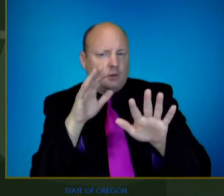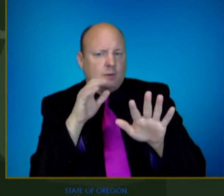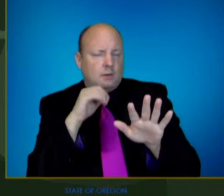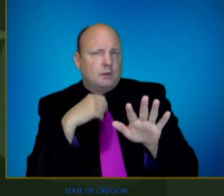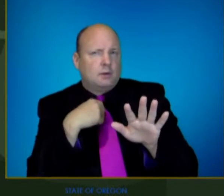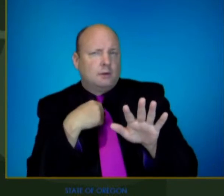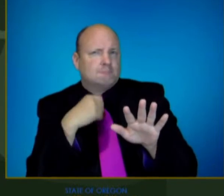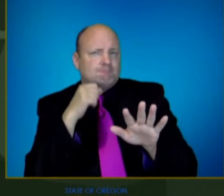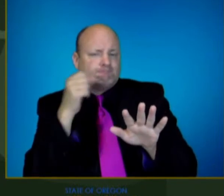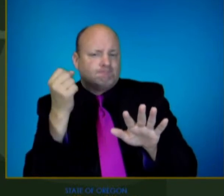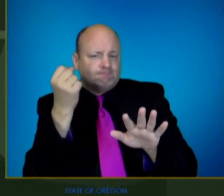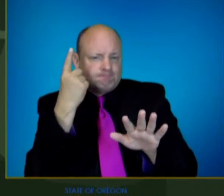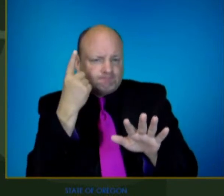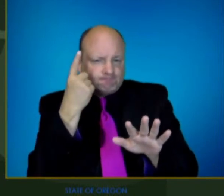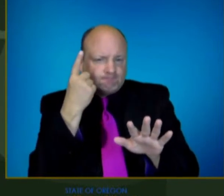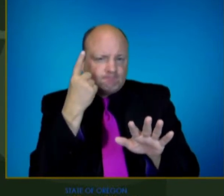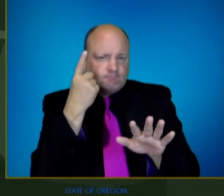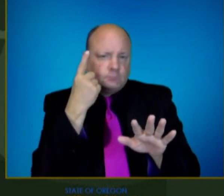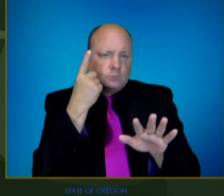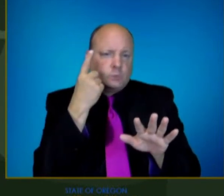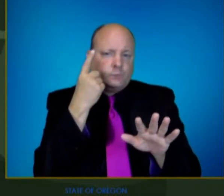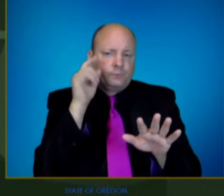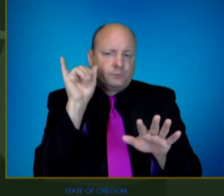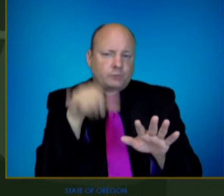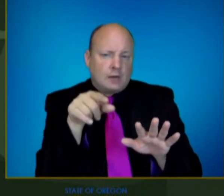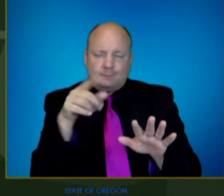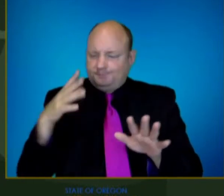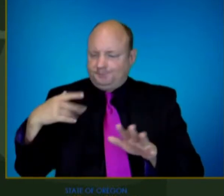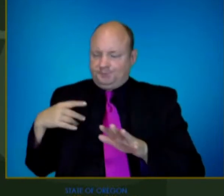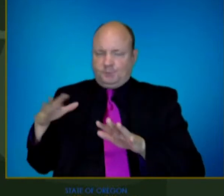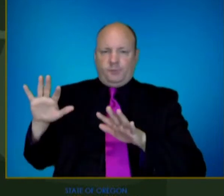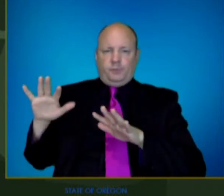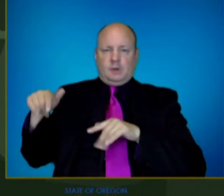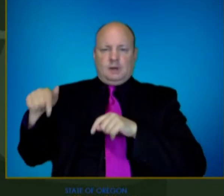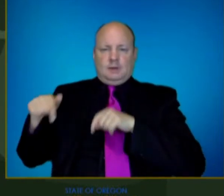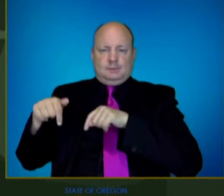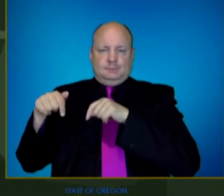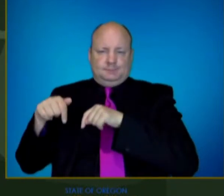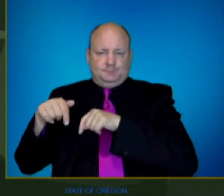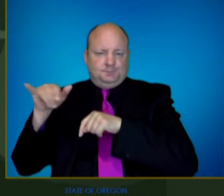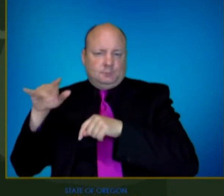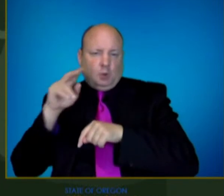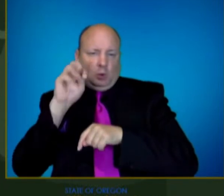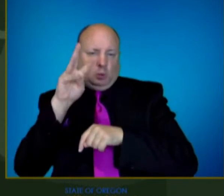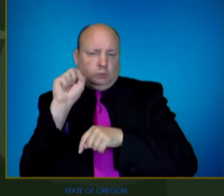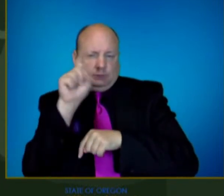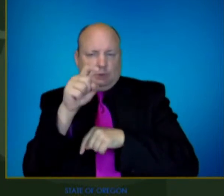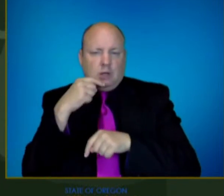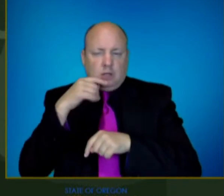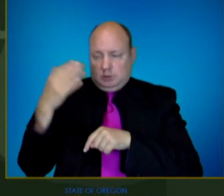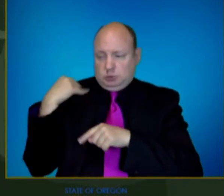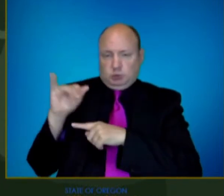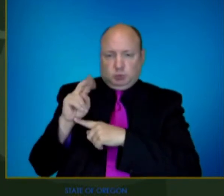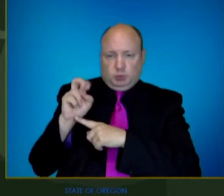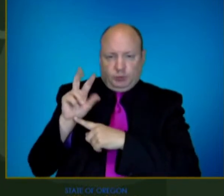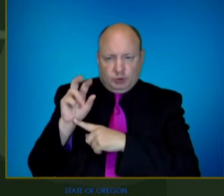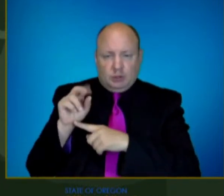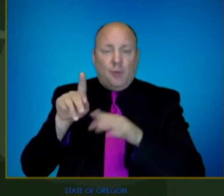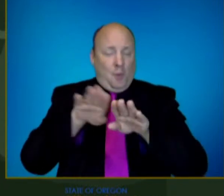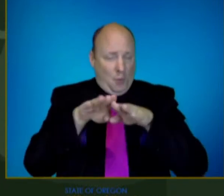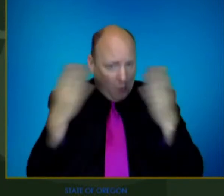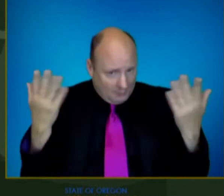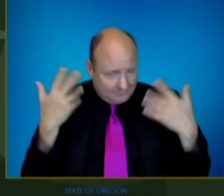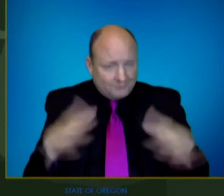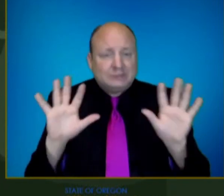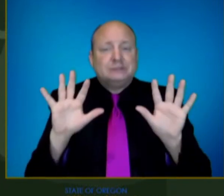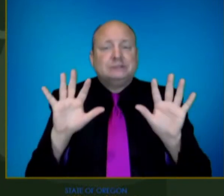reopening well before, many days before reopening. We could see that in the UK, the Delta variant was a big problem, that it